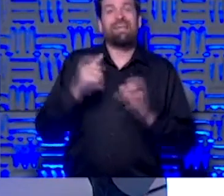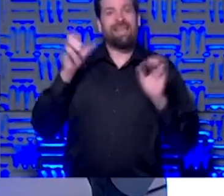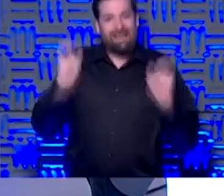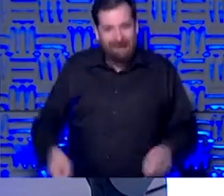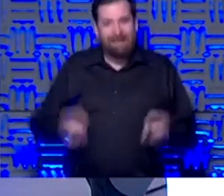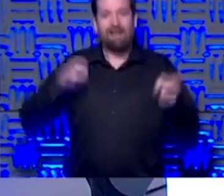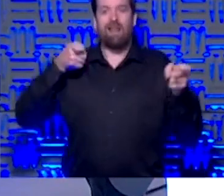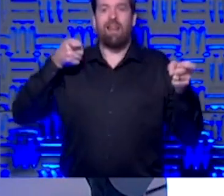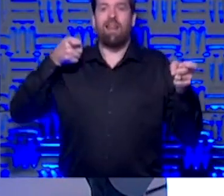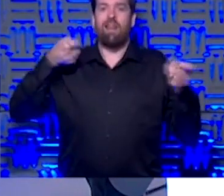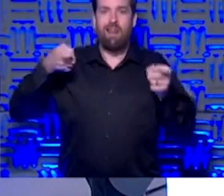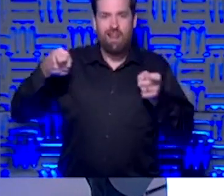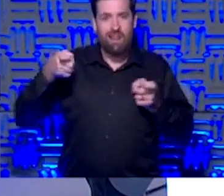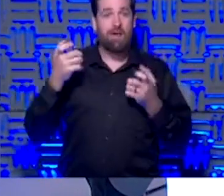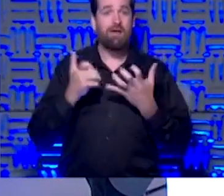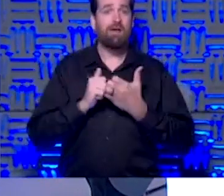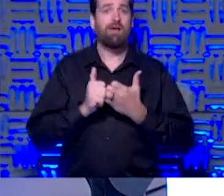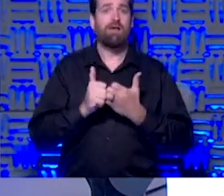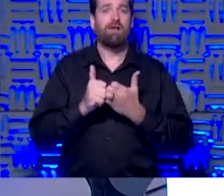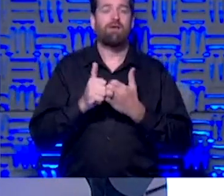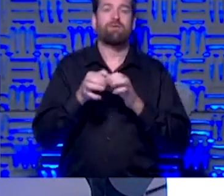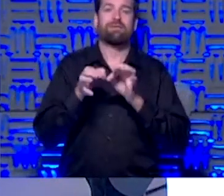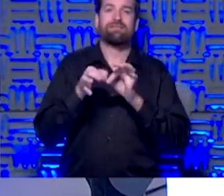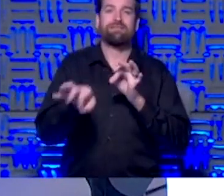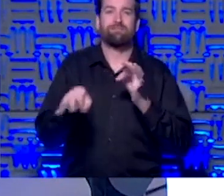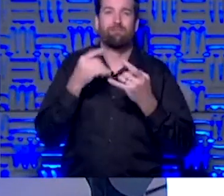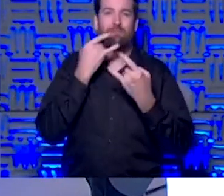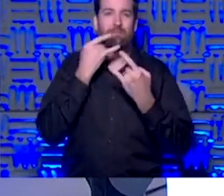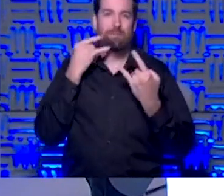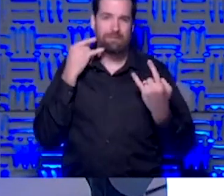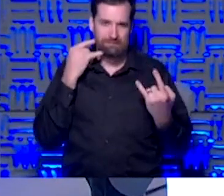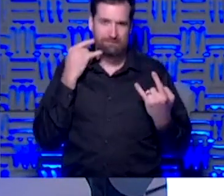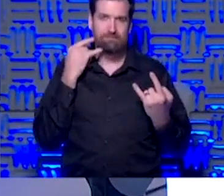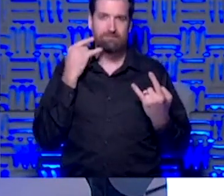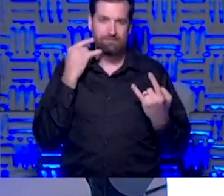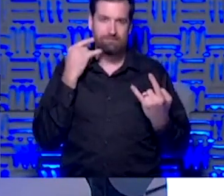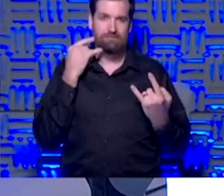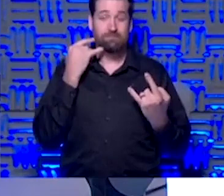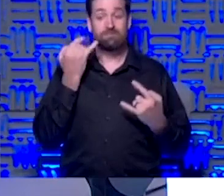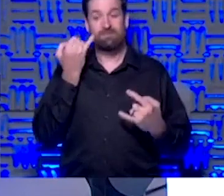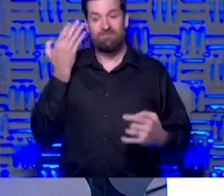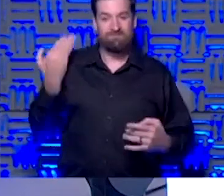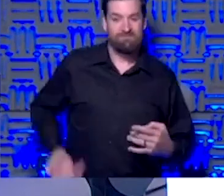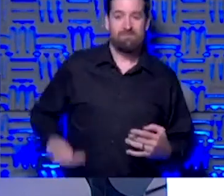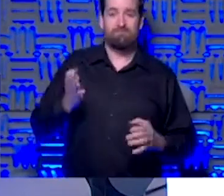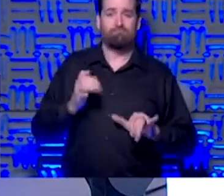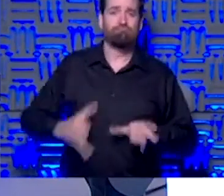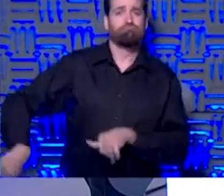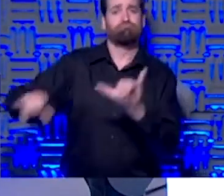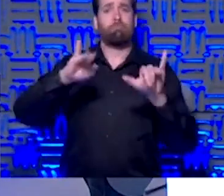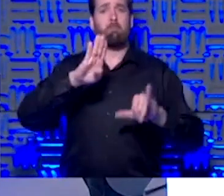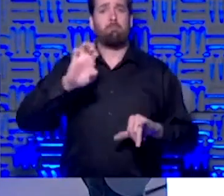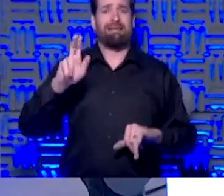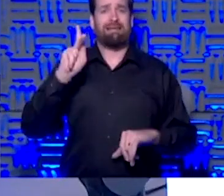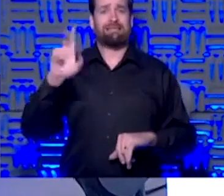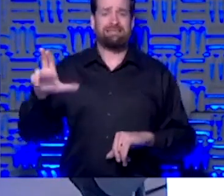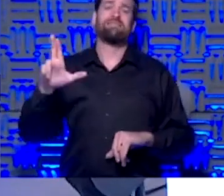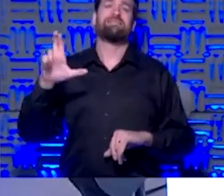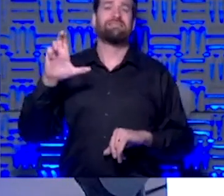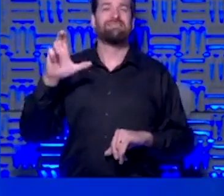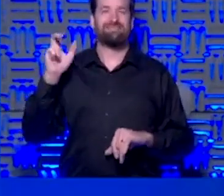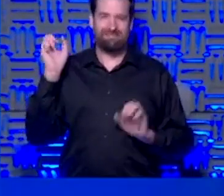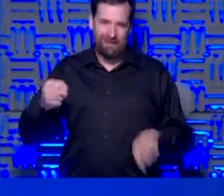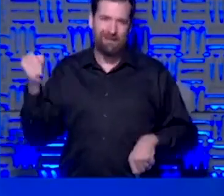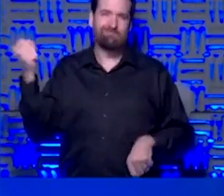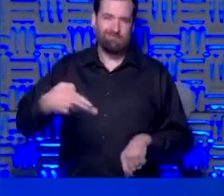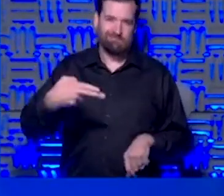contained by a very simple mask. So if we beat KC, we can beat Corona. And that's got to be our message, and that's what